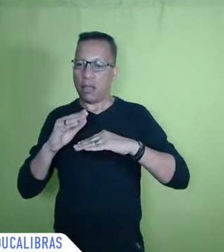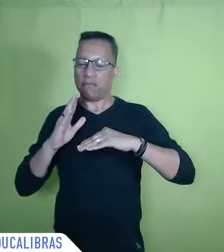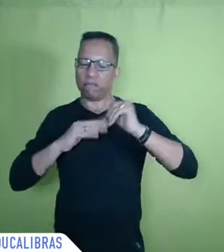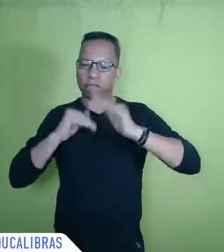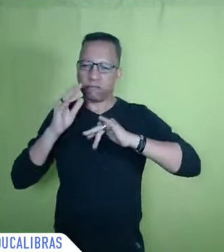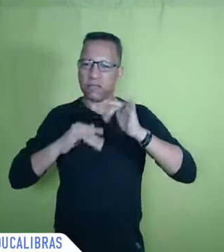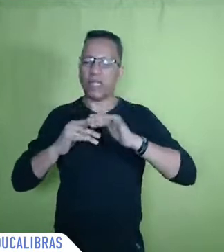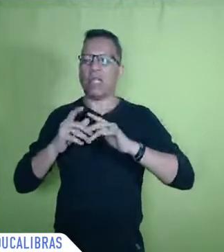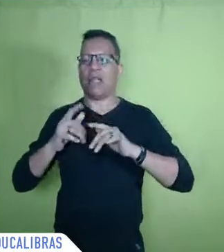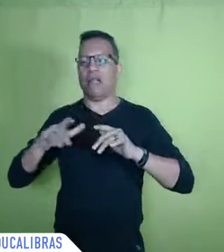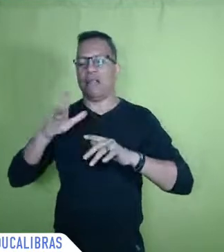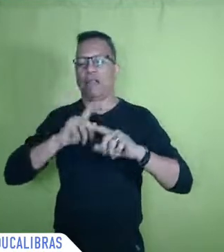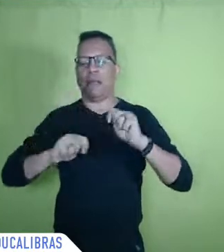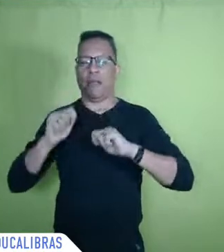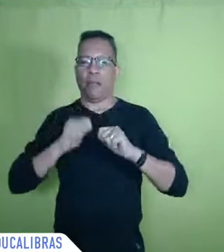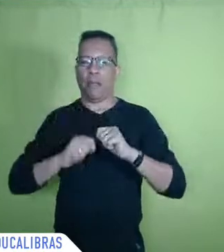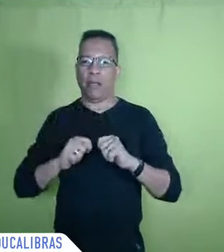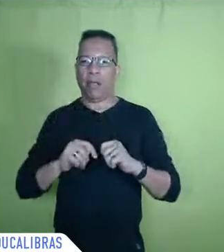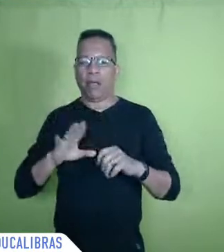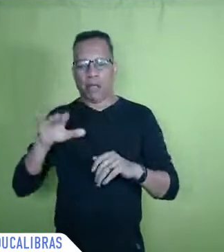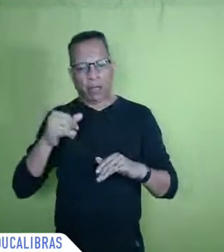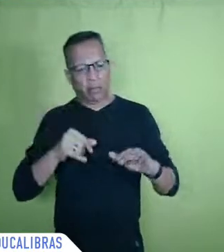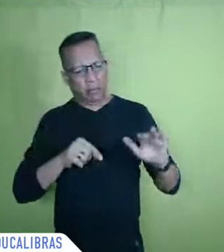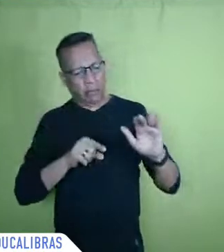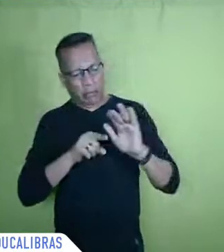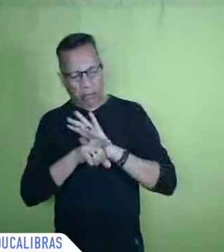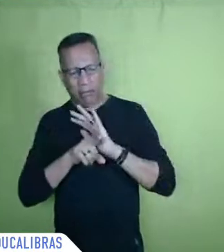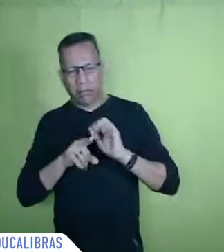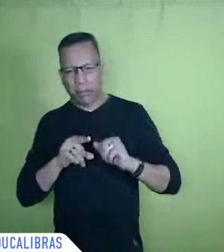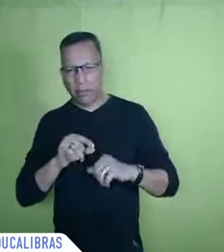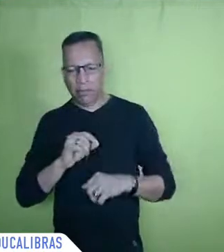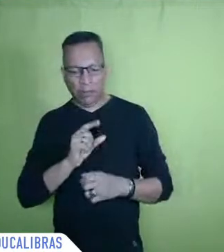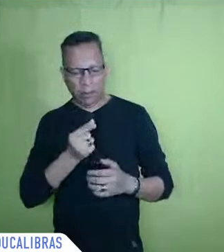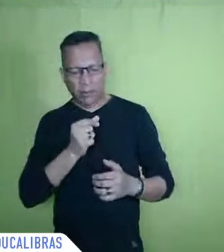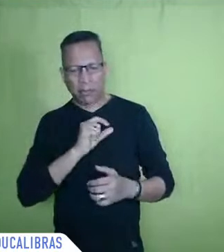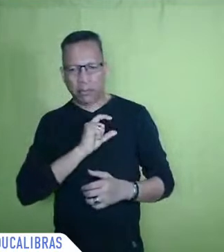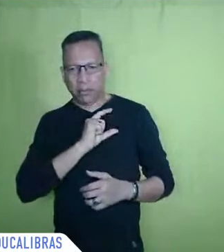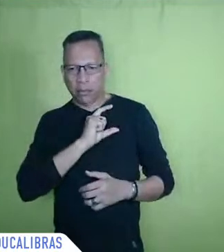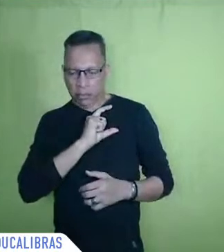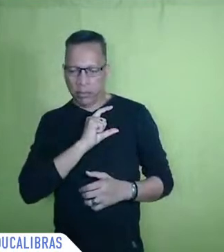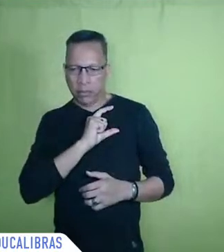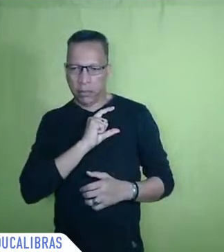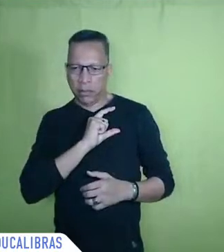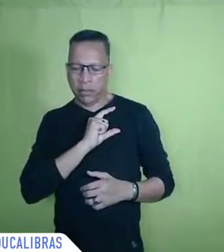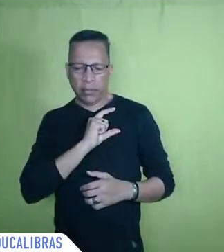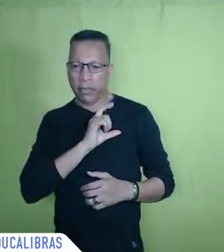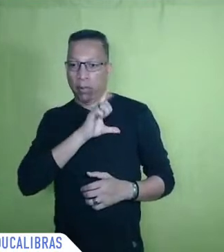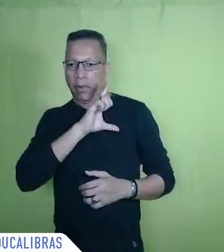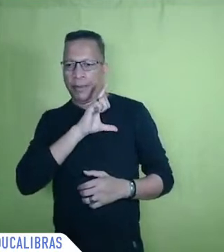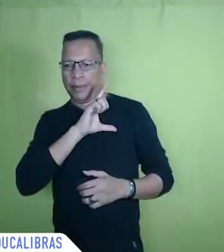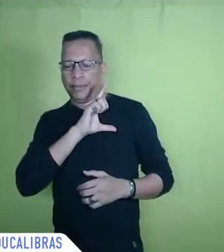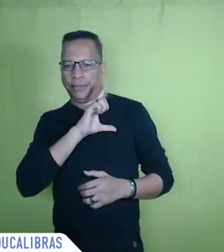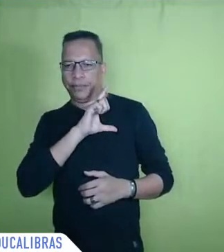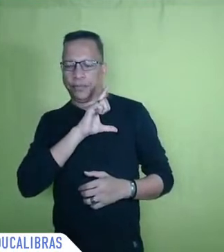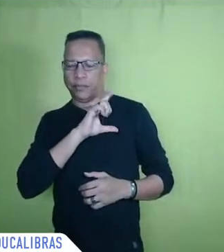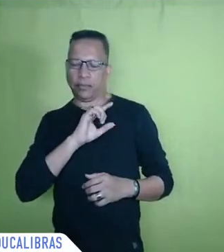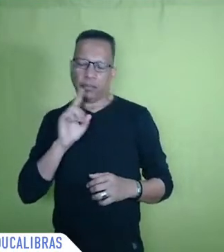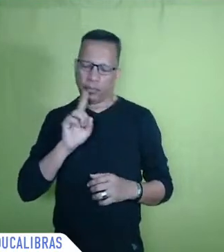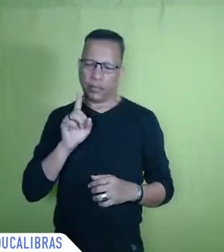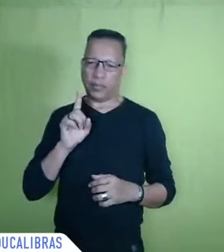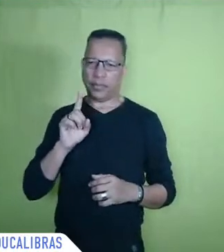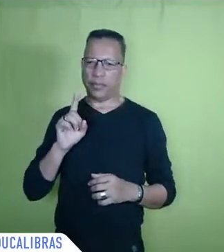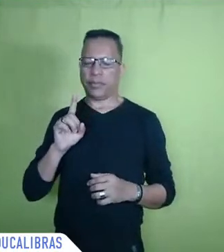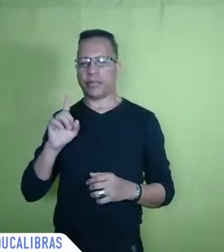small bit, but not as much as the income of those in the middle at the bottom, in exchange for greater, investment stability,